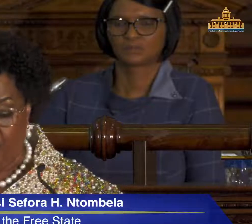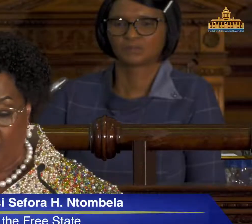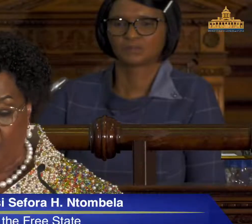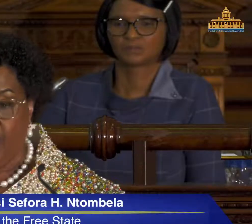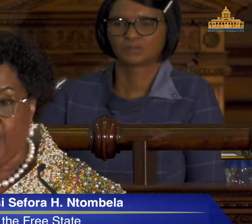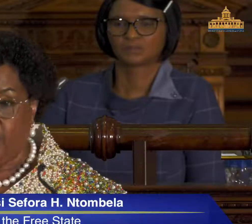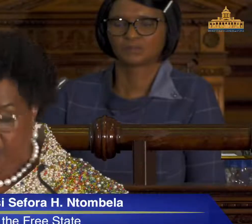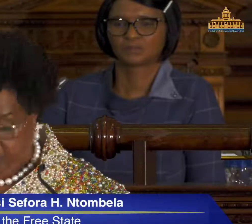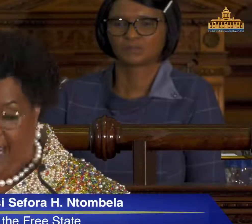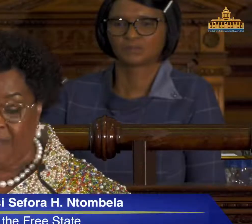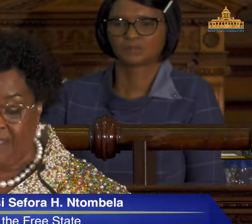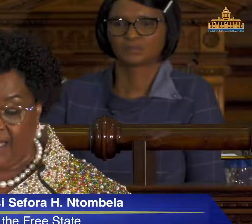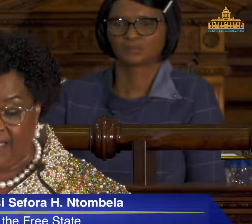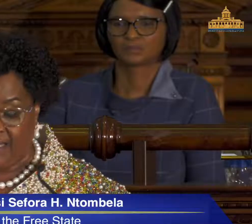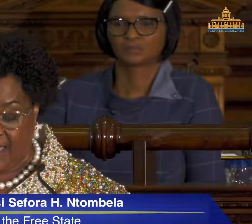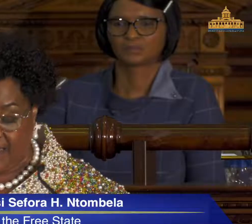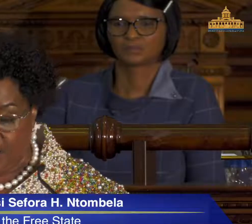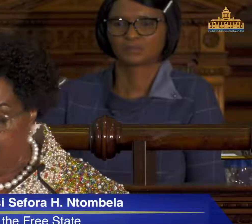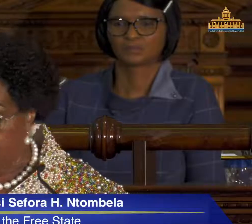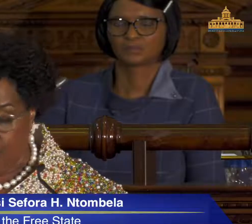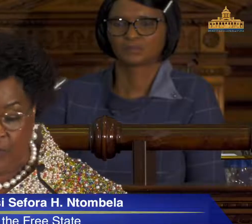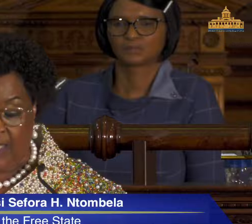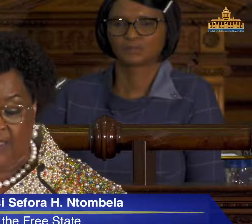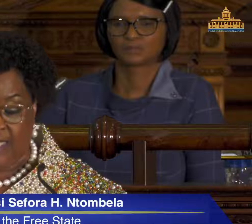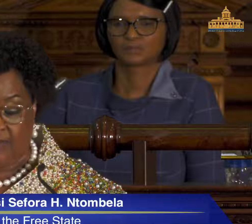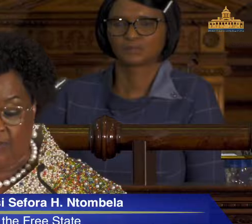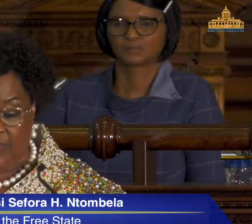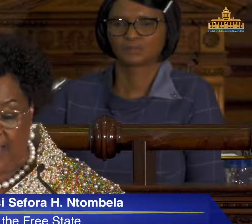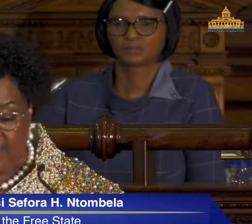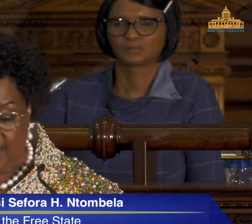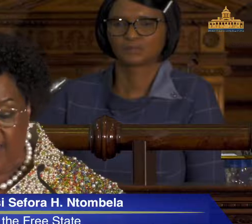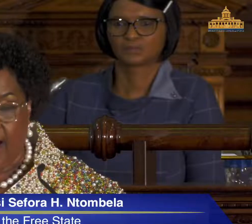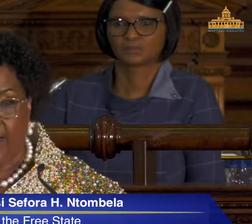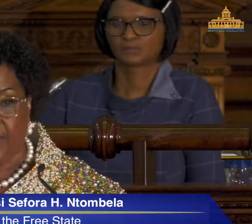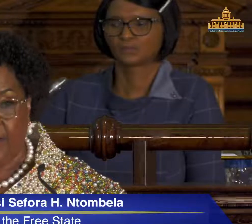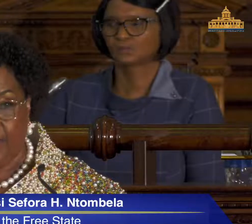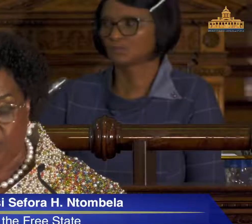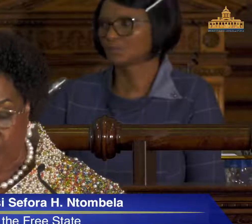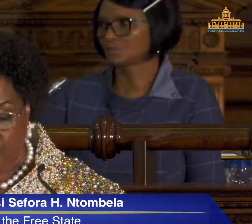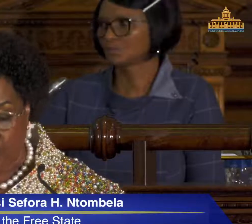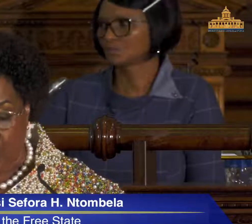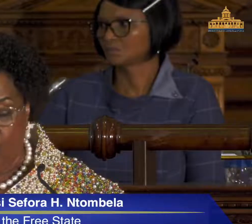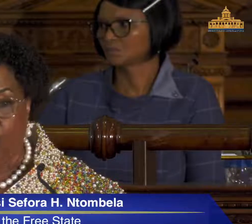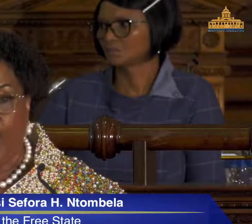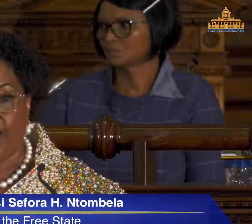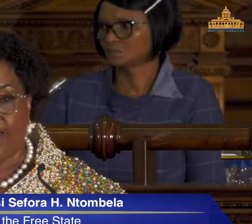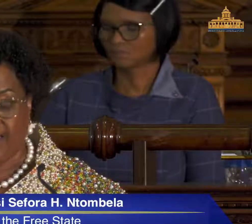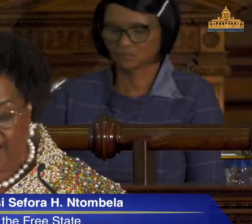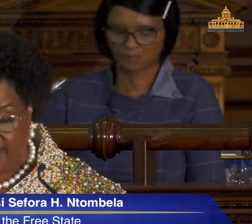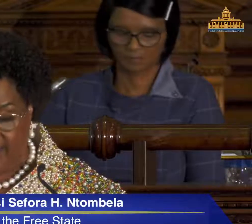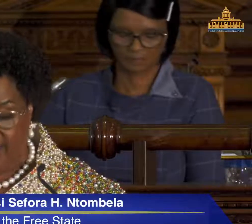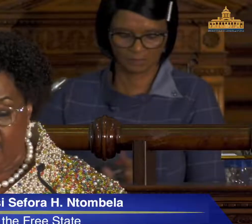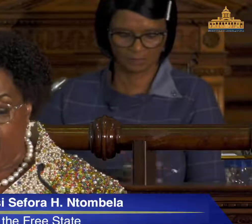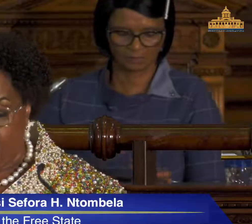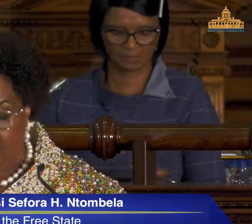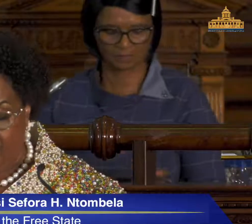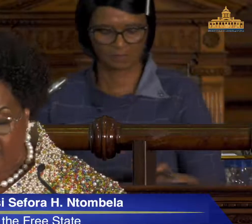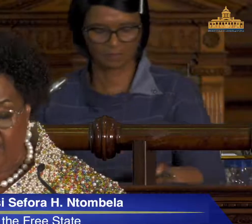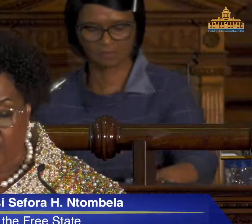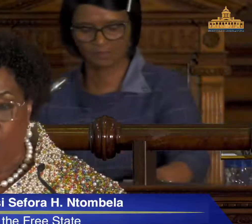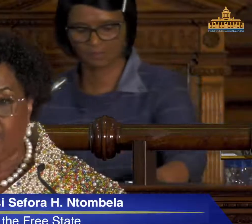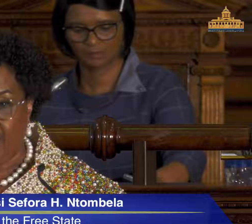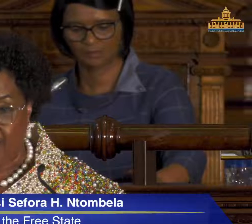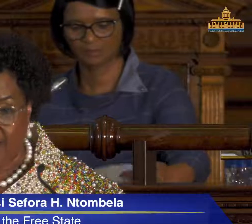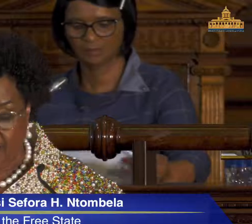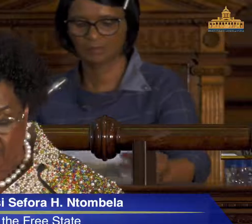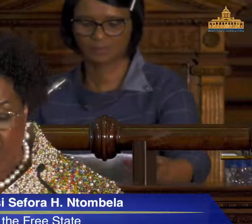to stop now. Time is against us. We cannot just fold hands while they are struggling. We